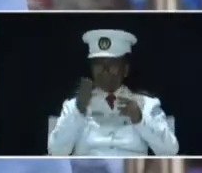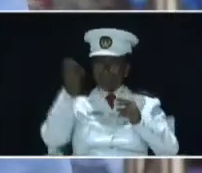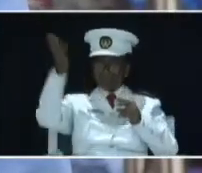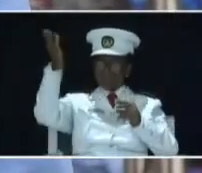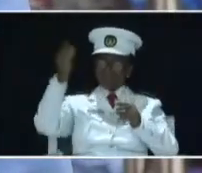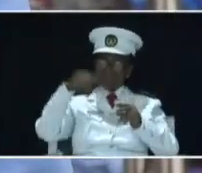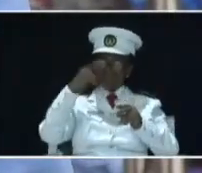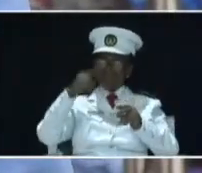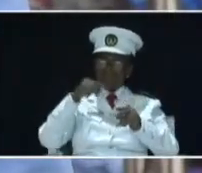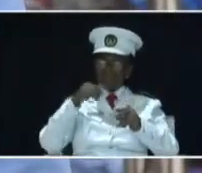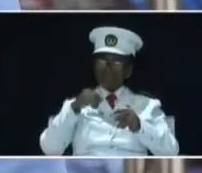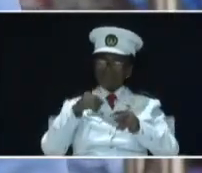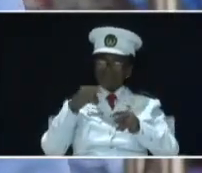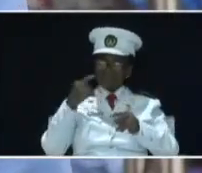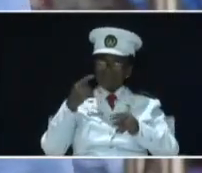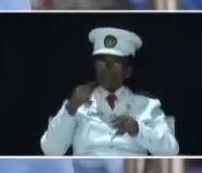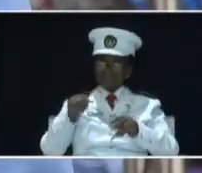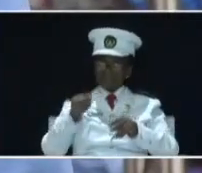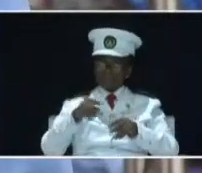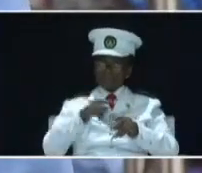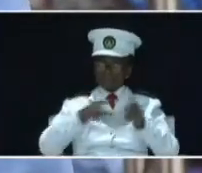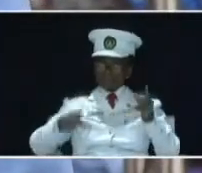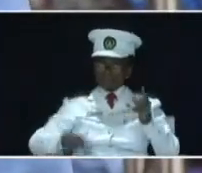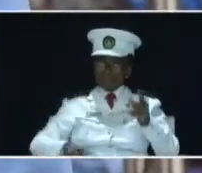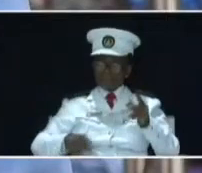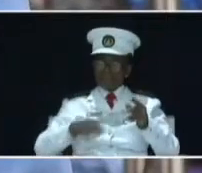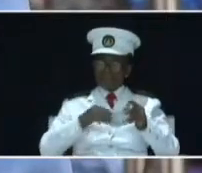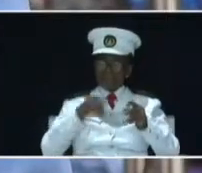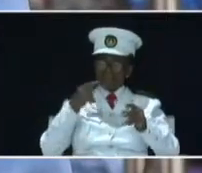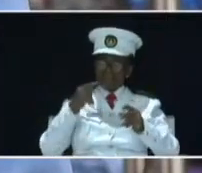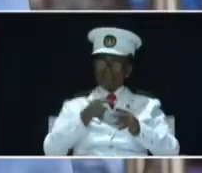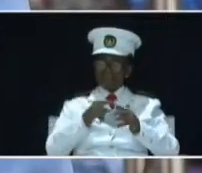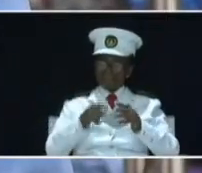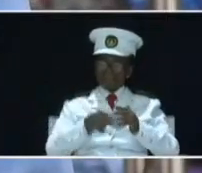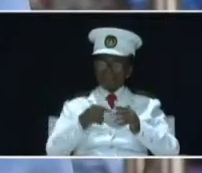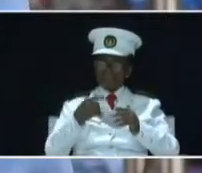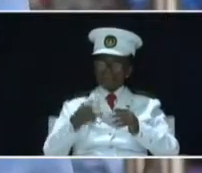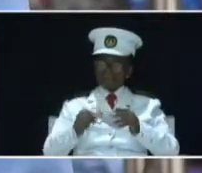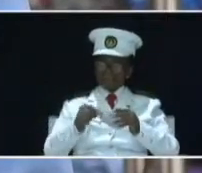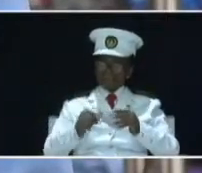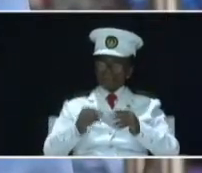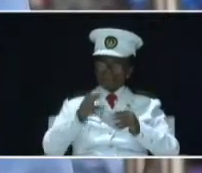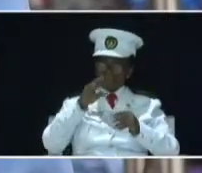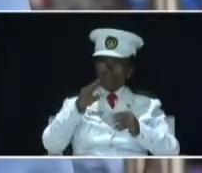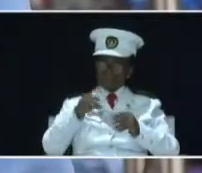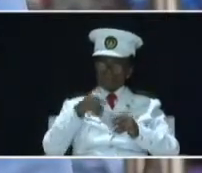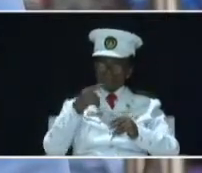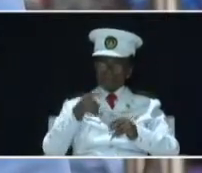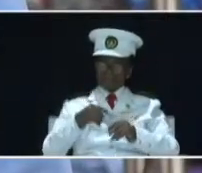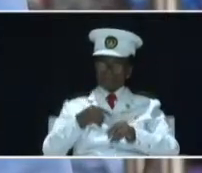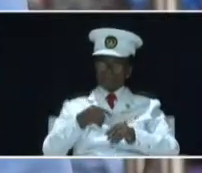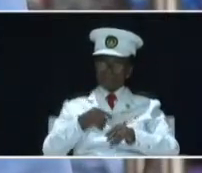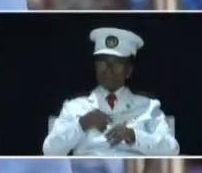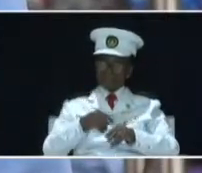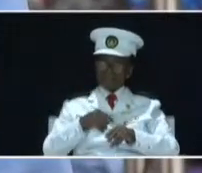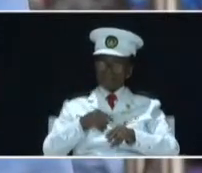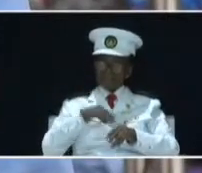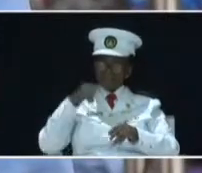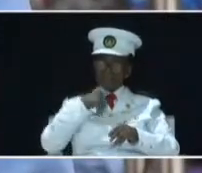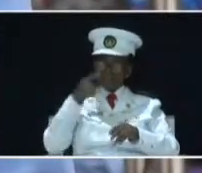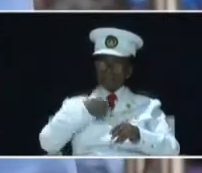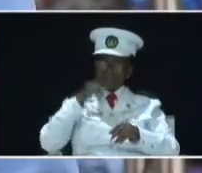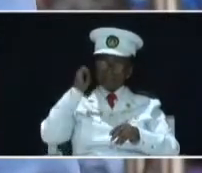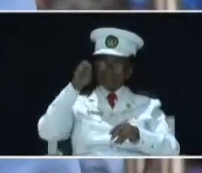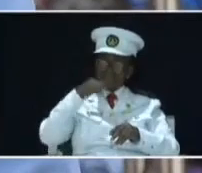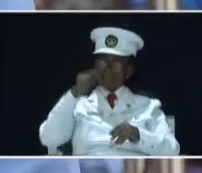man who took me there. I said, "When did God say that?" He said, "Shh, God is speaking." I said, "I'm not hearing anything."